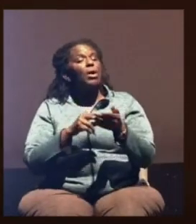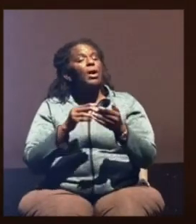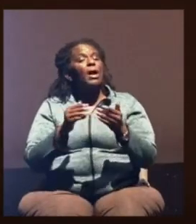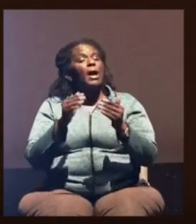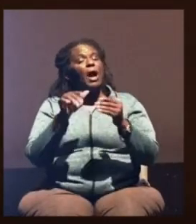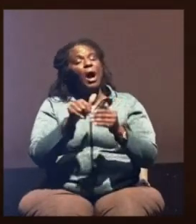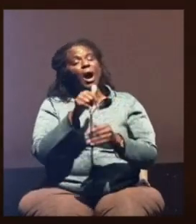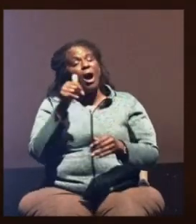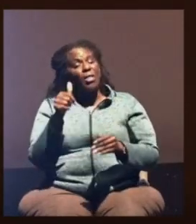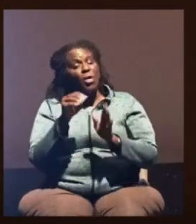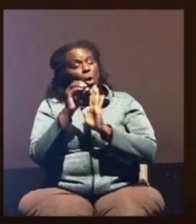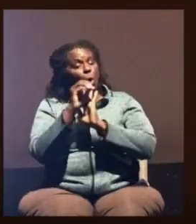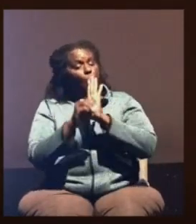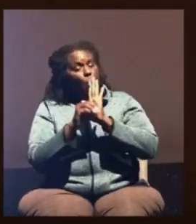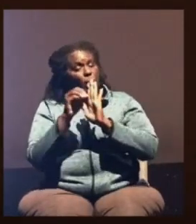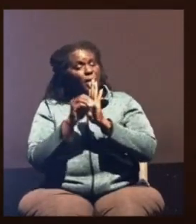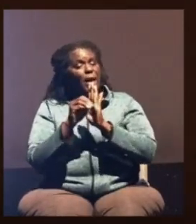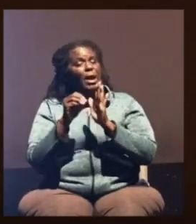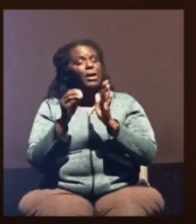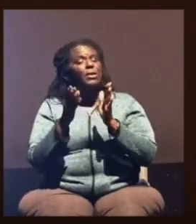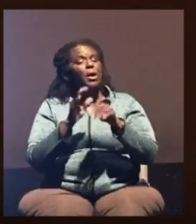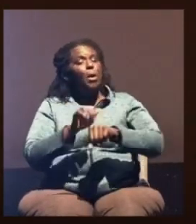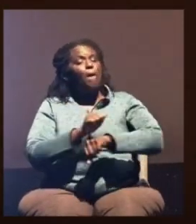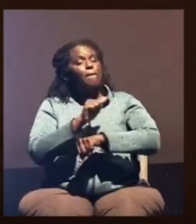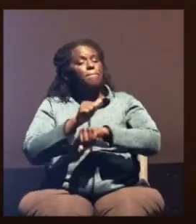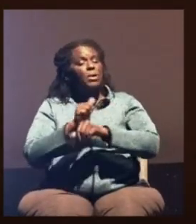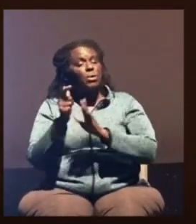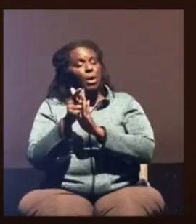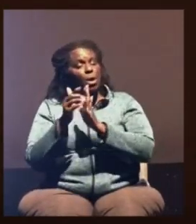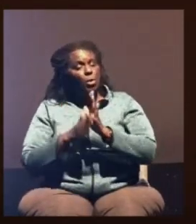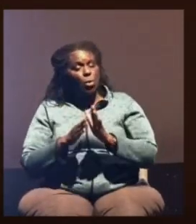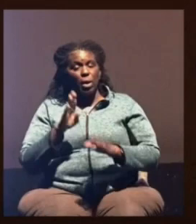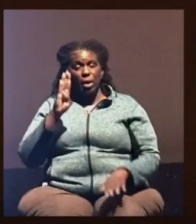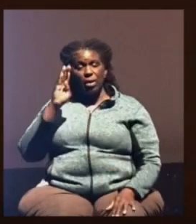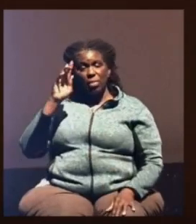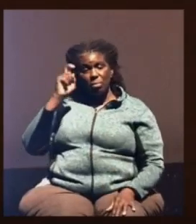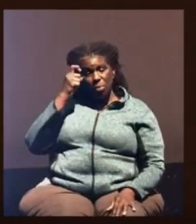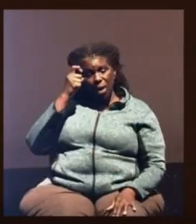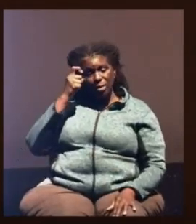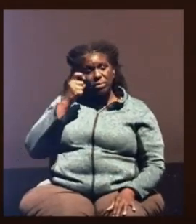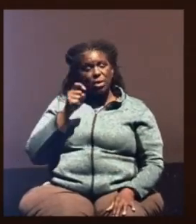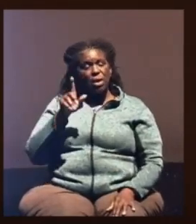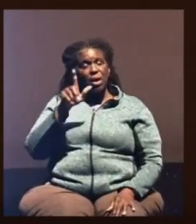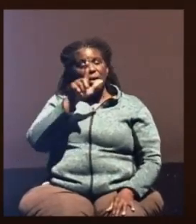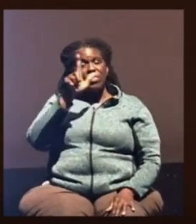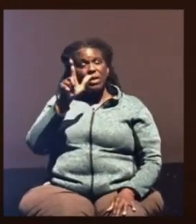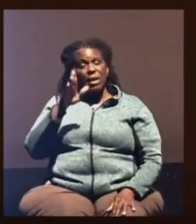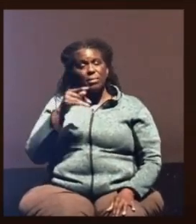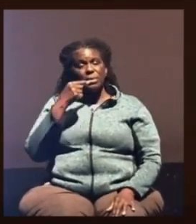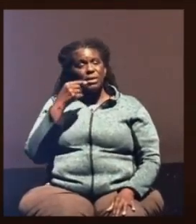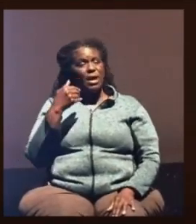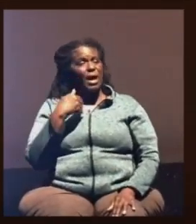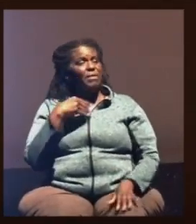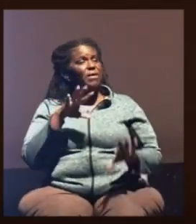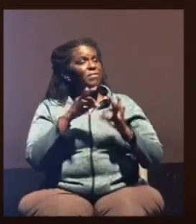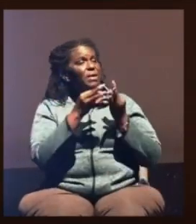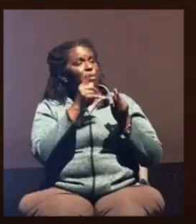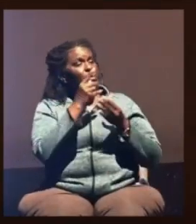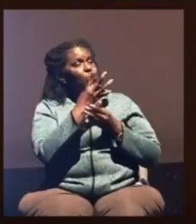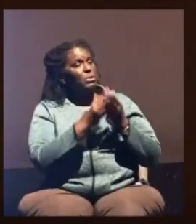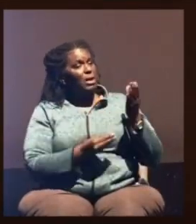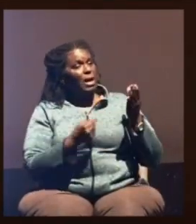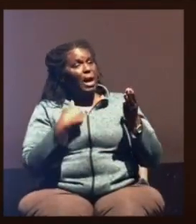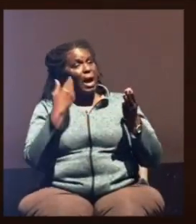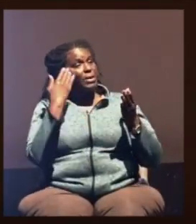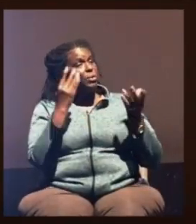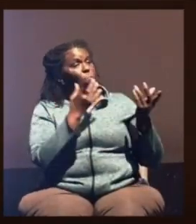program, same thing. In the Bronx, a librarian told me about a young man who came in and said, I have a relative who's passed away.